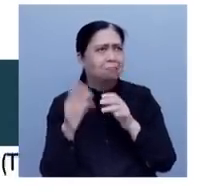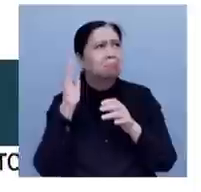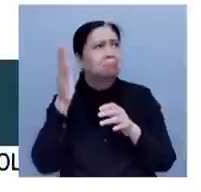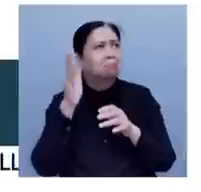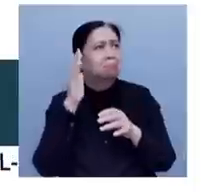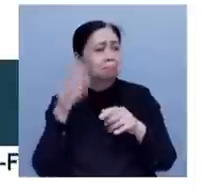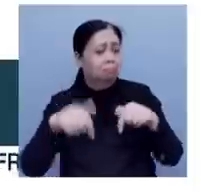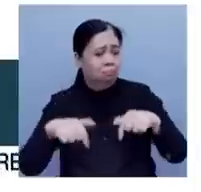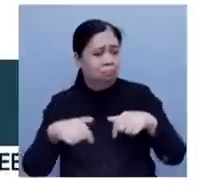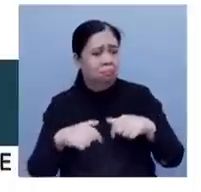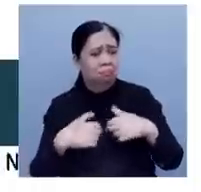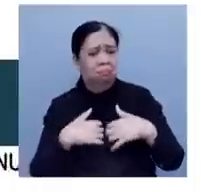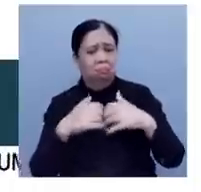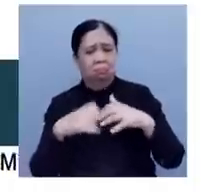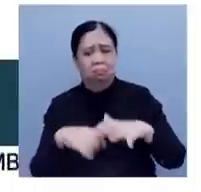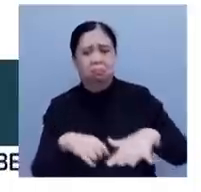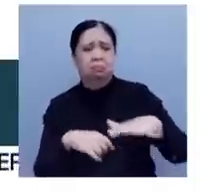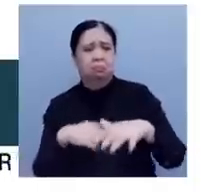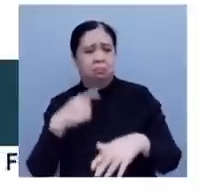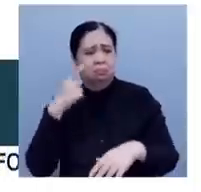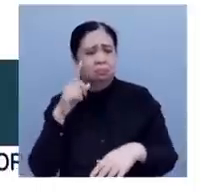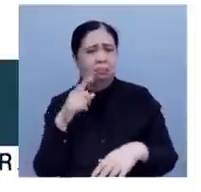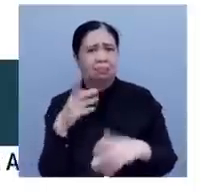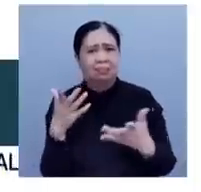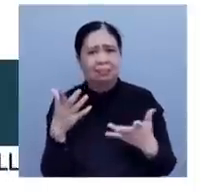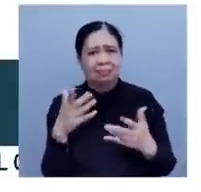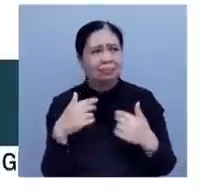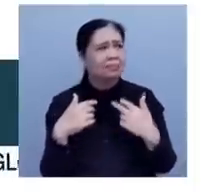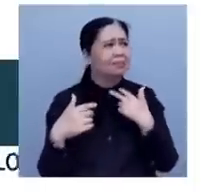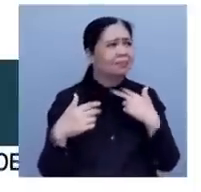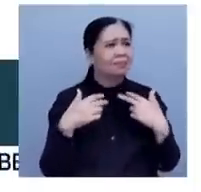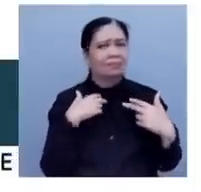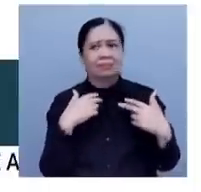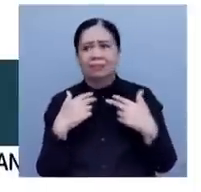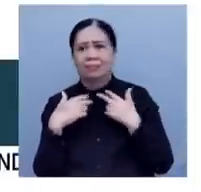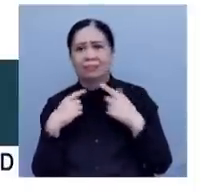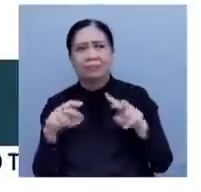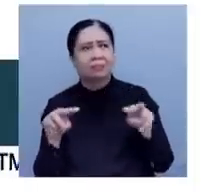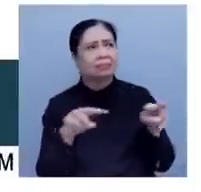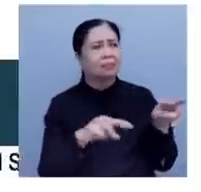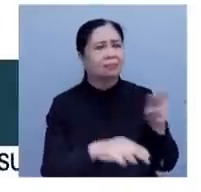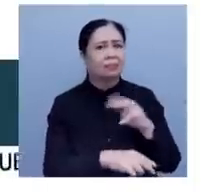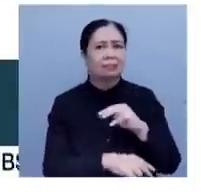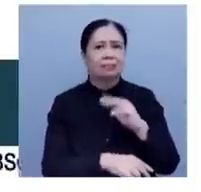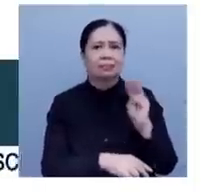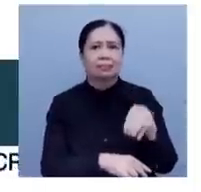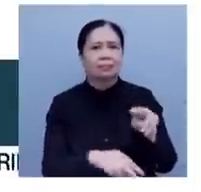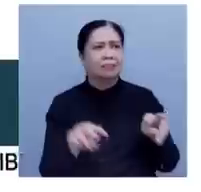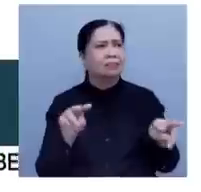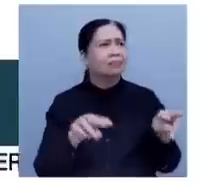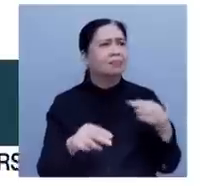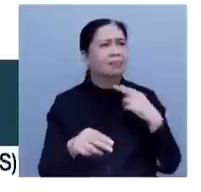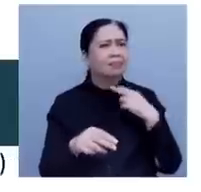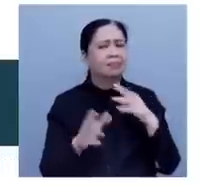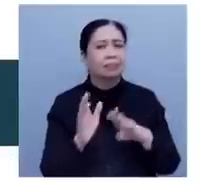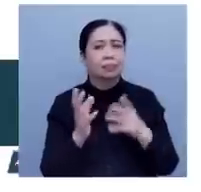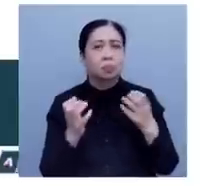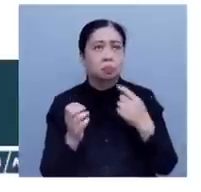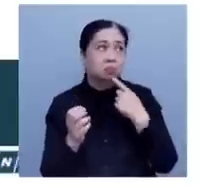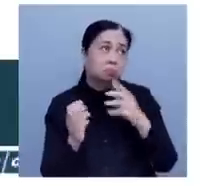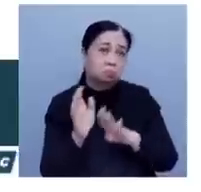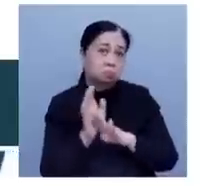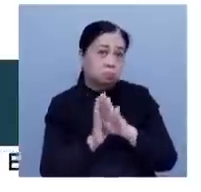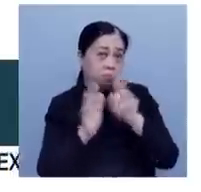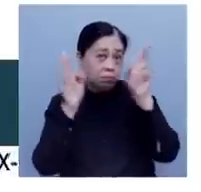this this is because there's nowhere else to go when you look at the metro, and this is a development that's meant to